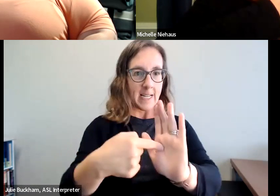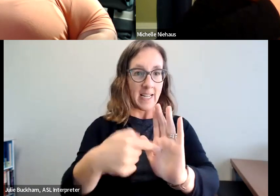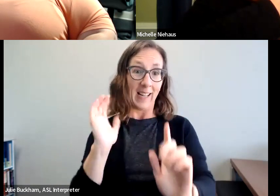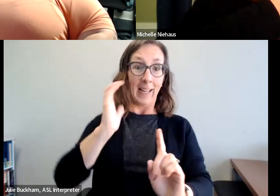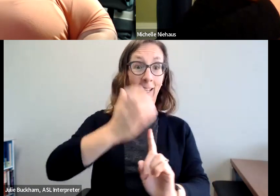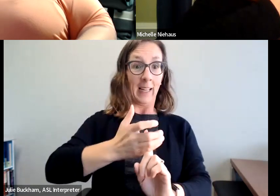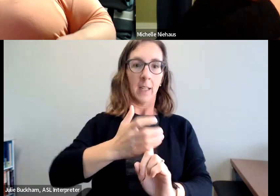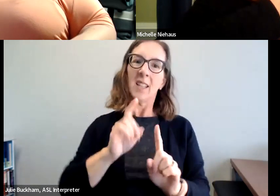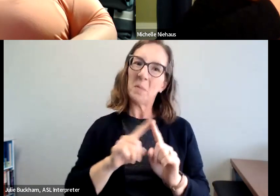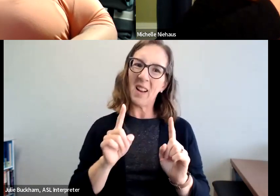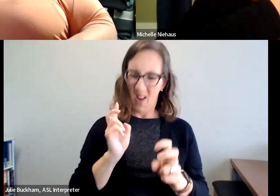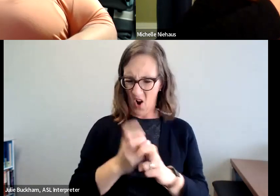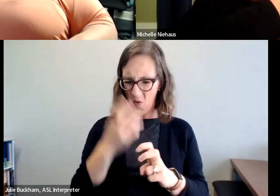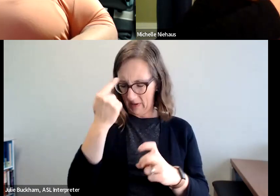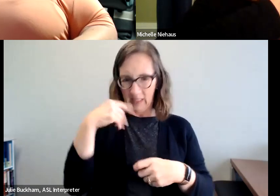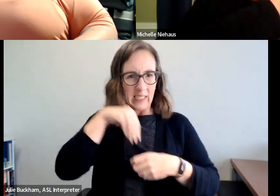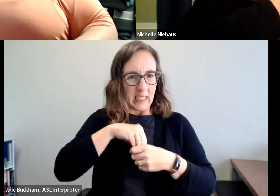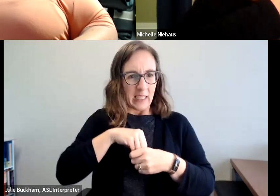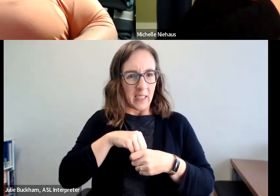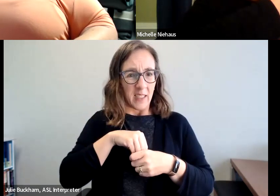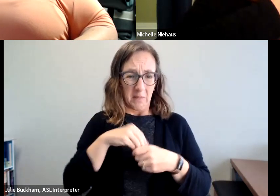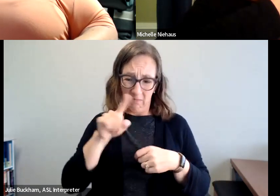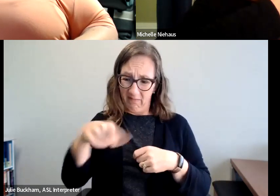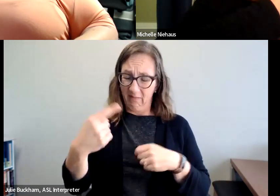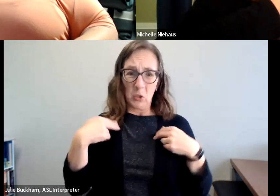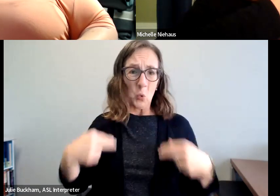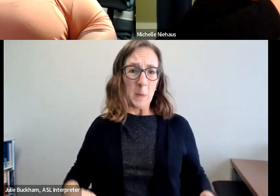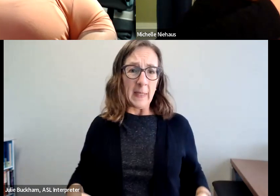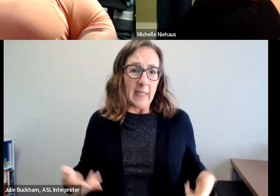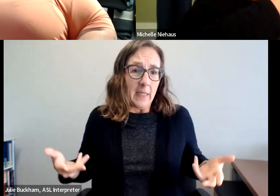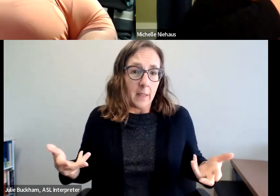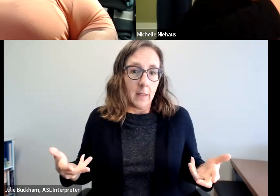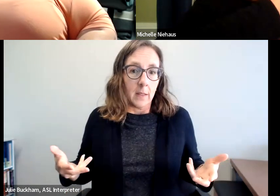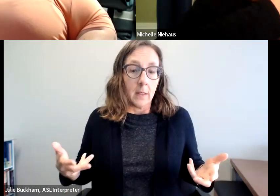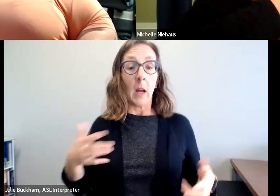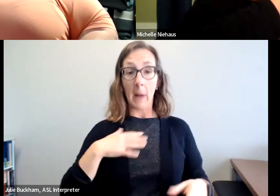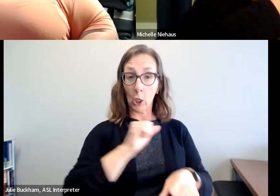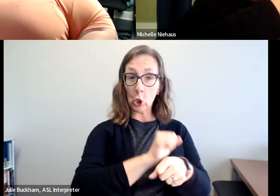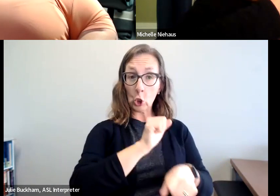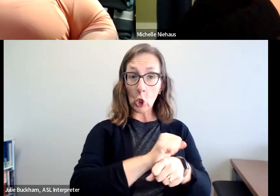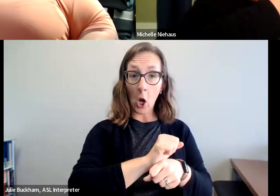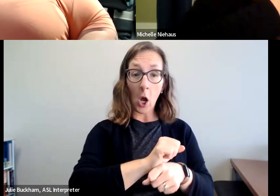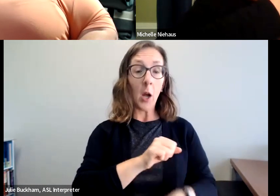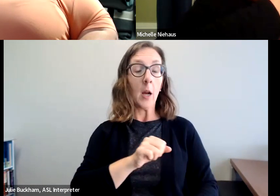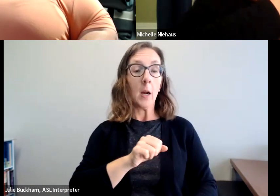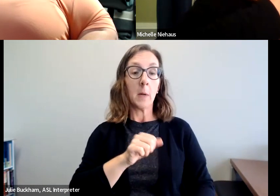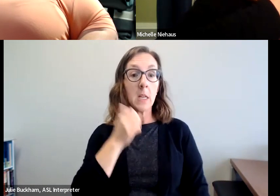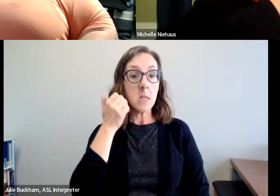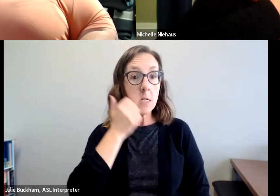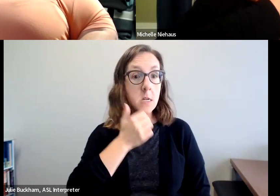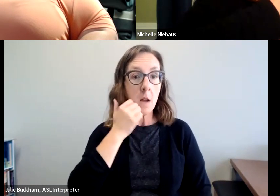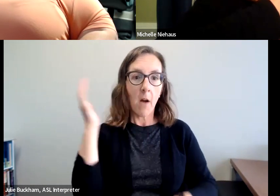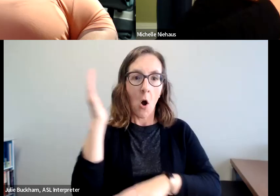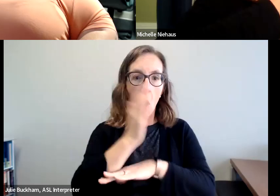beings. So I do my job 24/7 for people with disabilities. I don't clock out at 5.